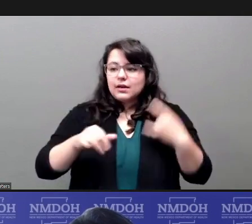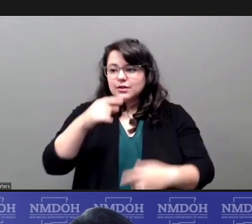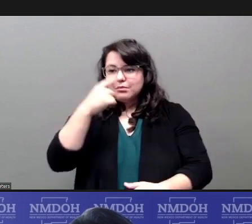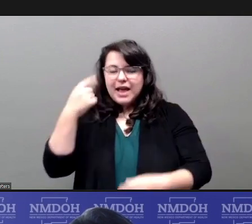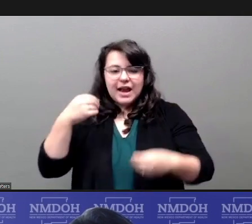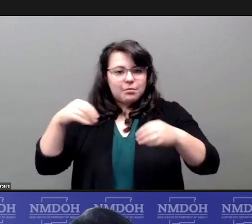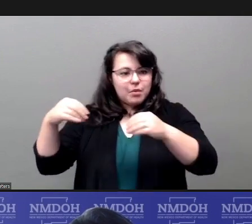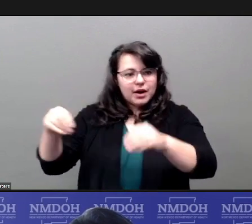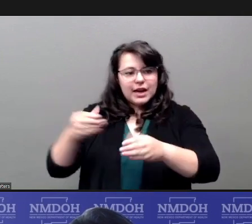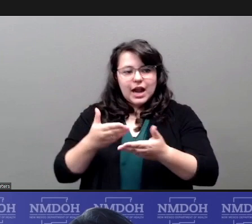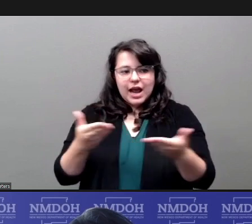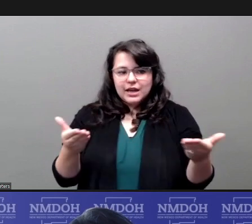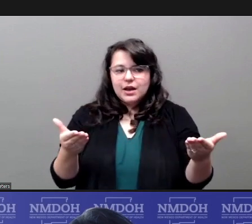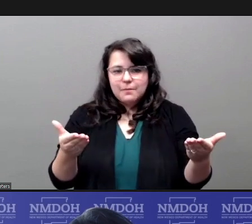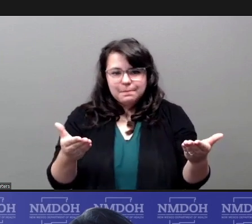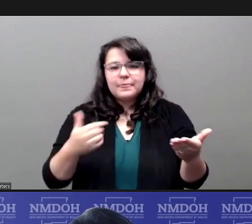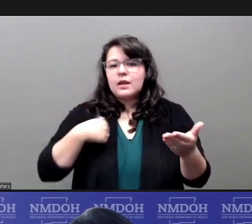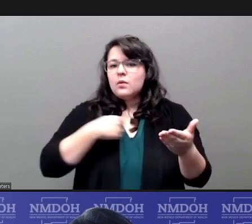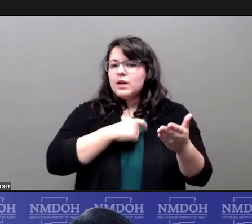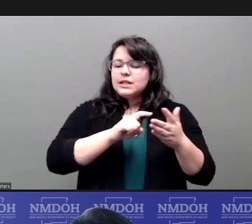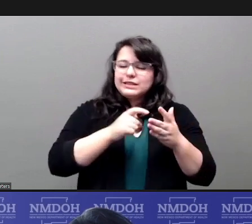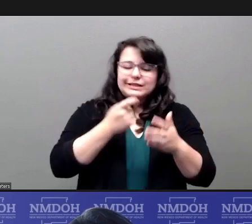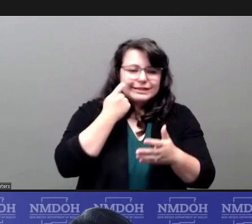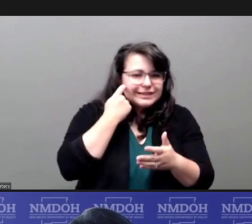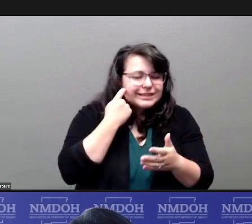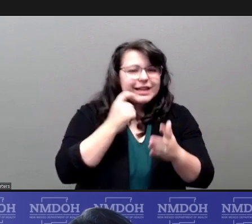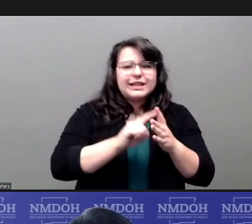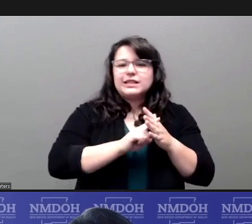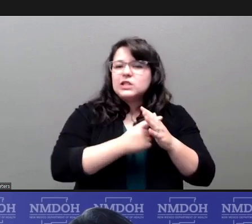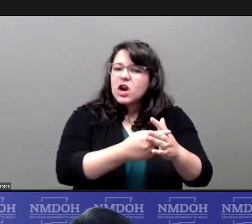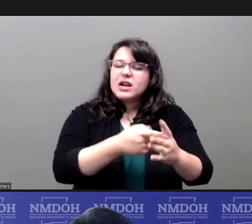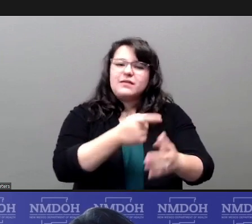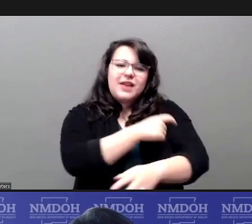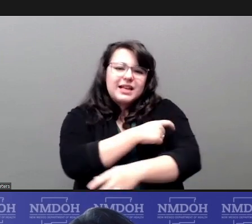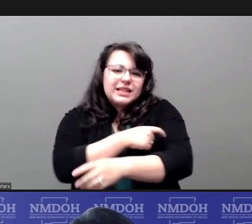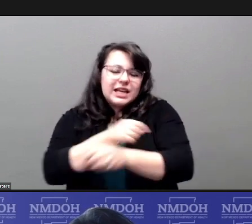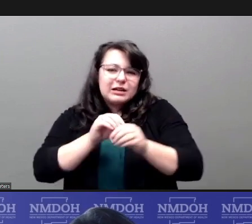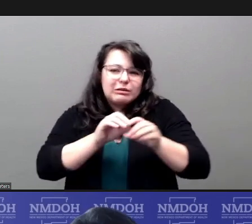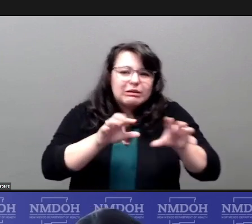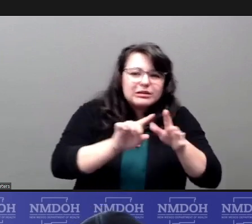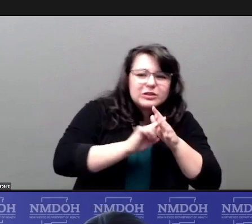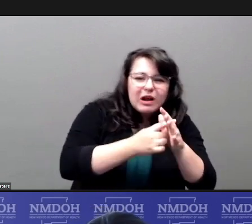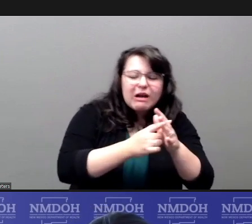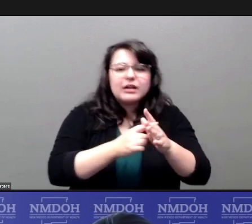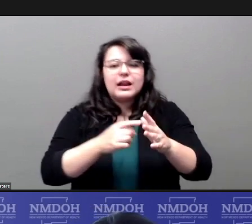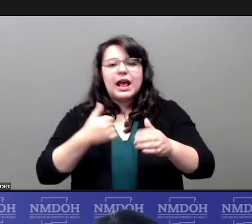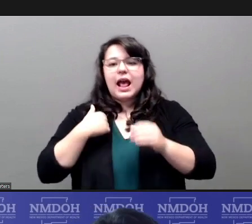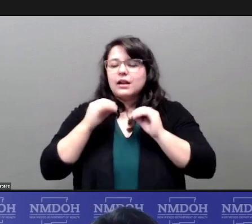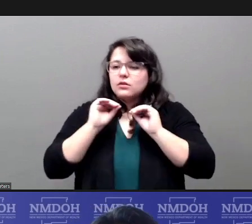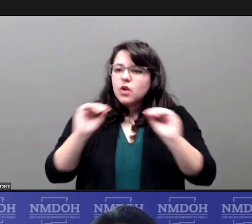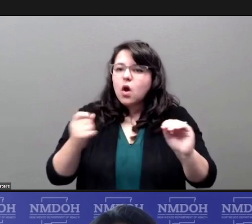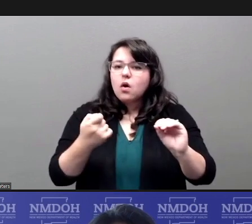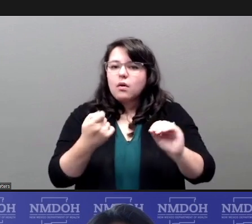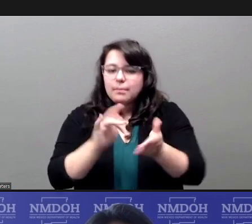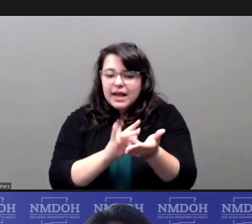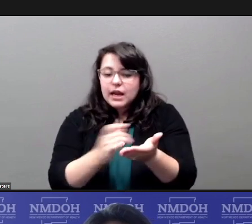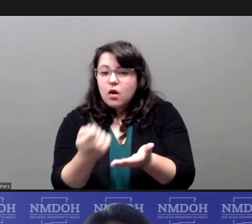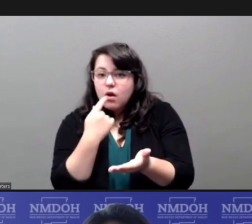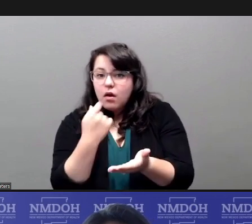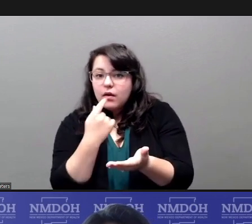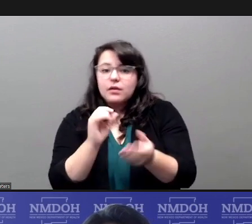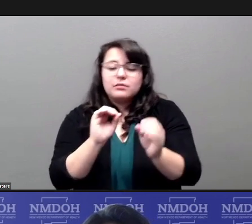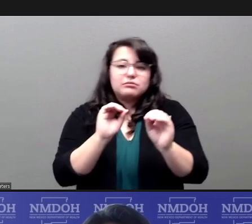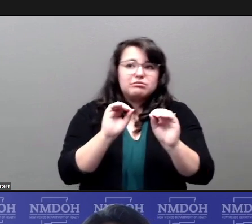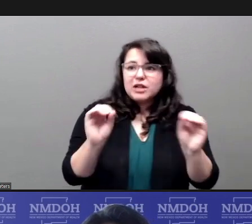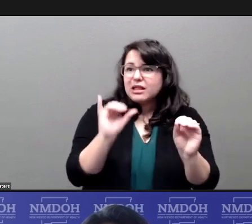just started to get vaccines out. We had no oral medications and treatments. And so